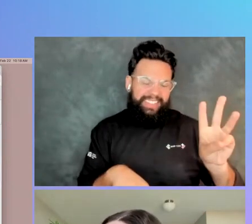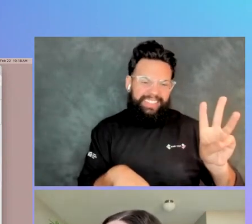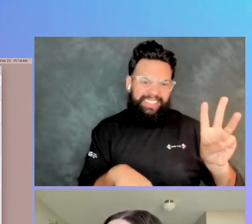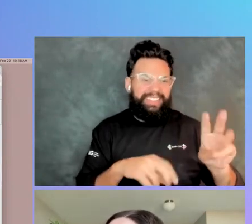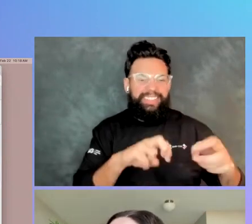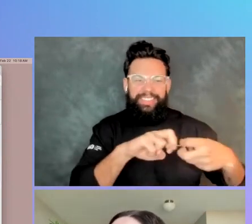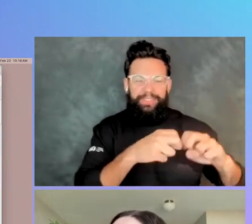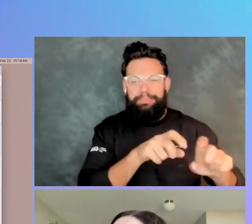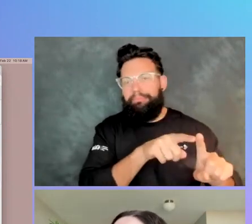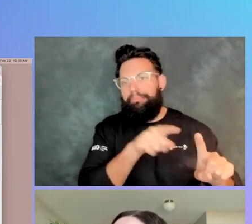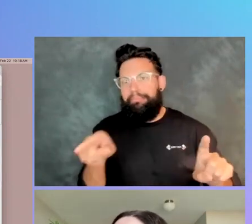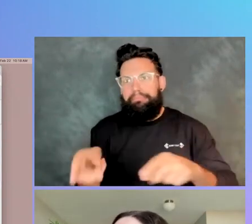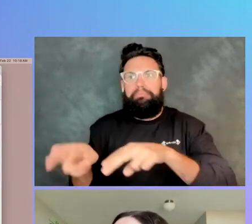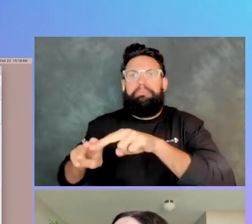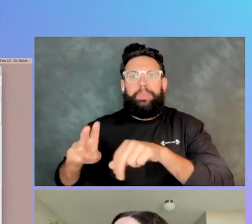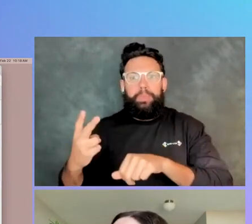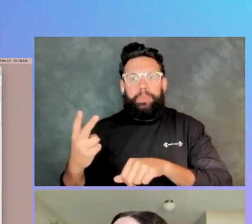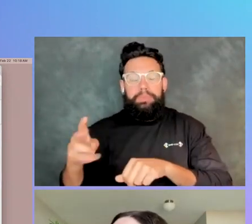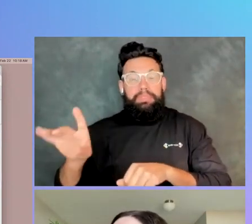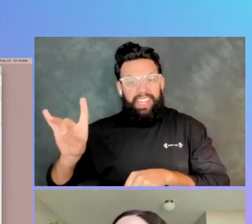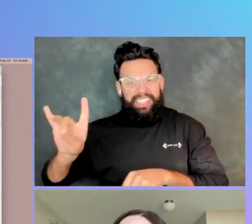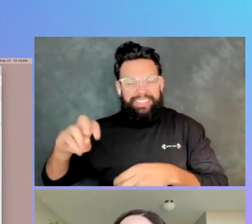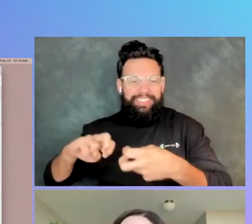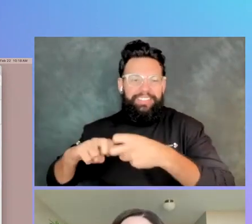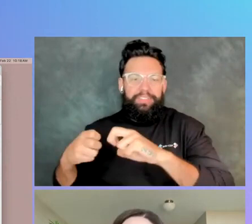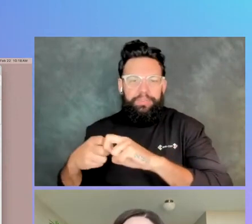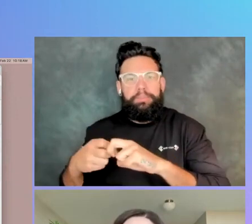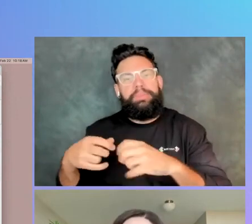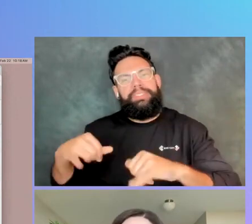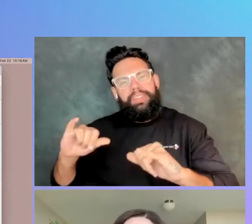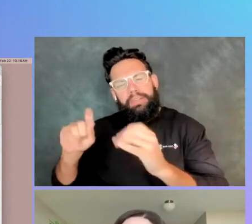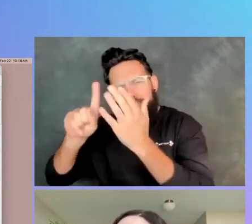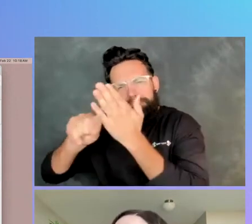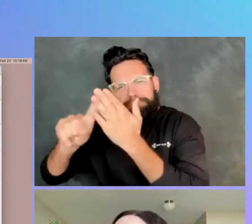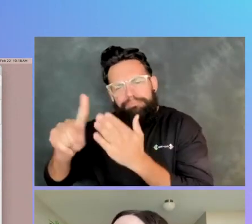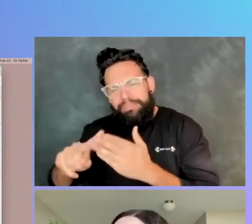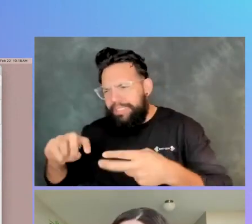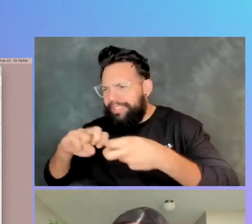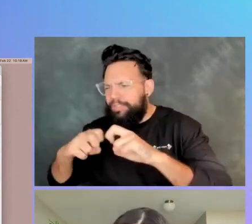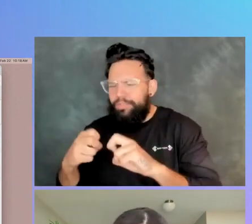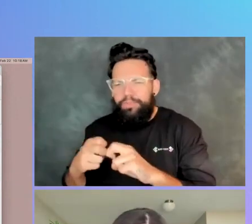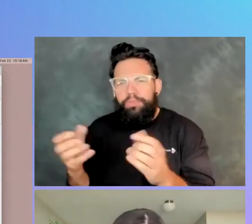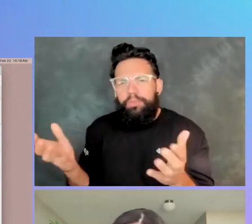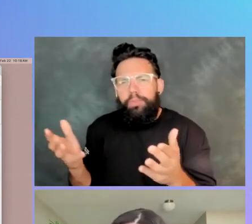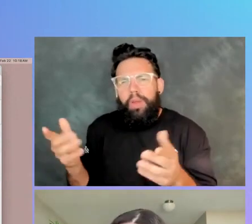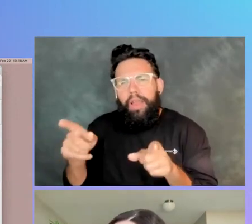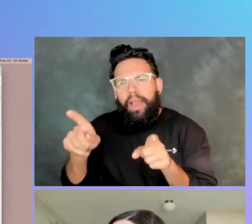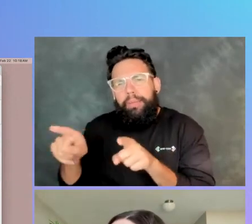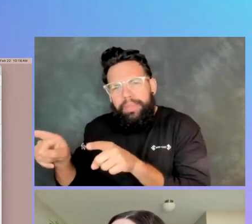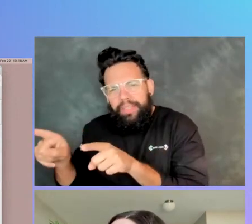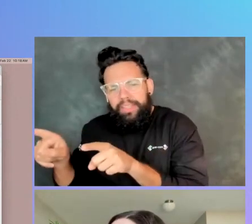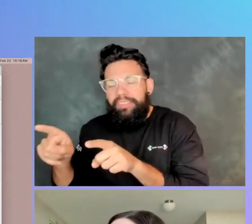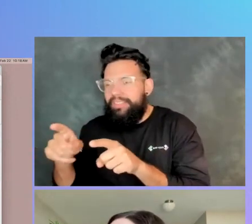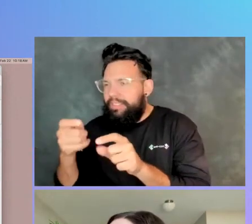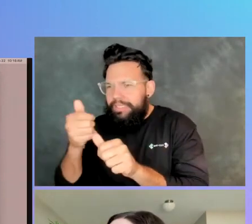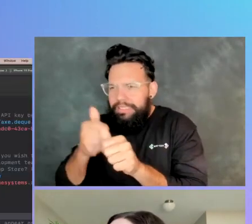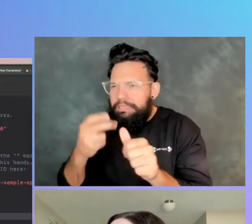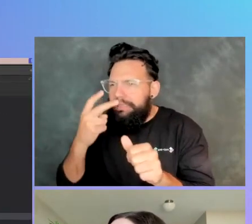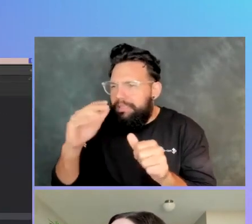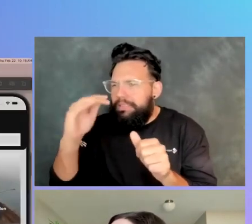app. But again, we have the ability to click through the issues, highlight them on the screen, and remediate them in just the same